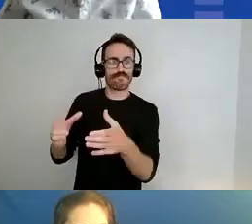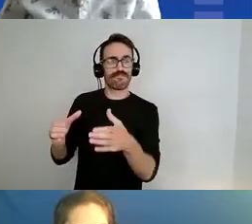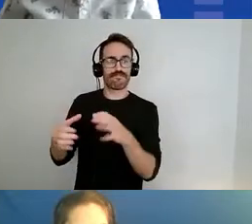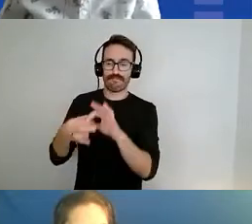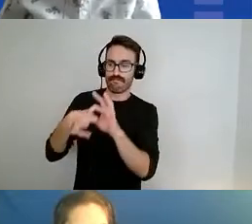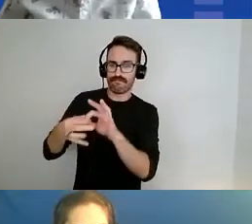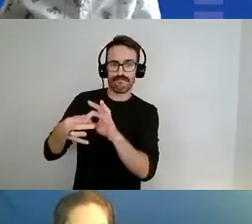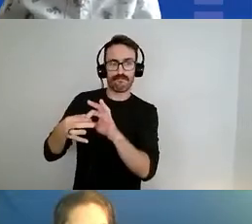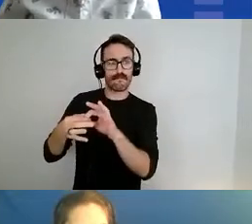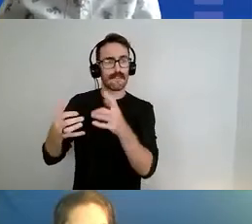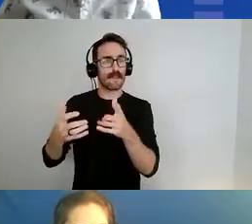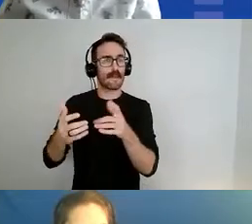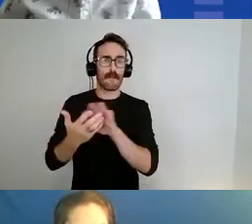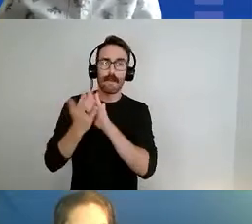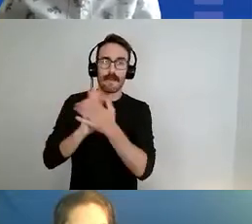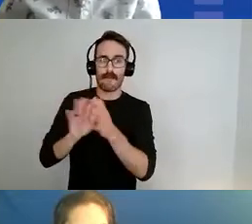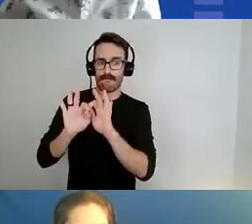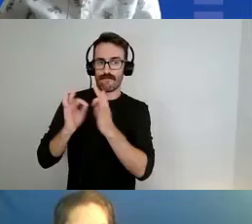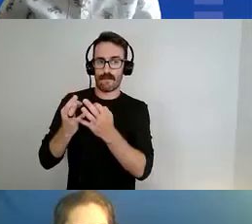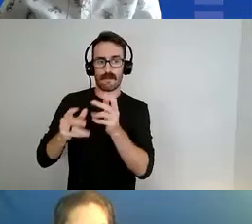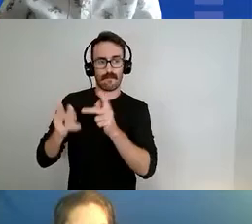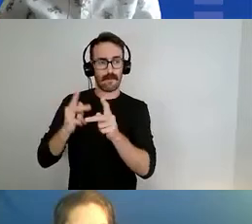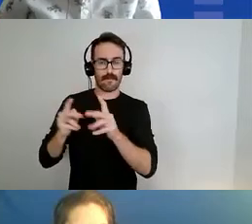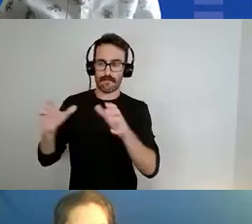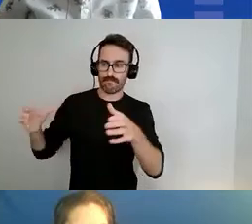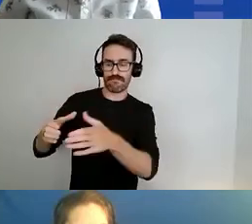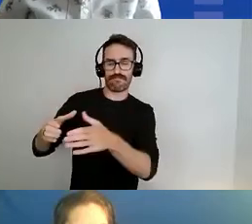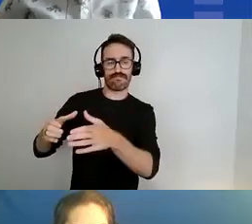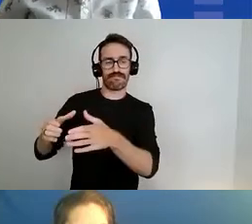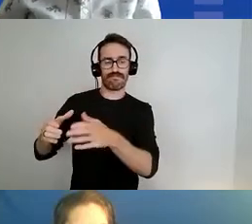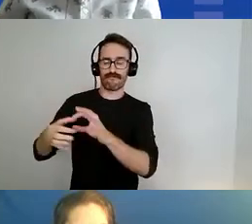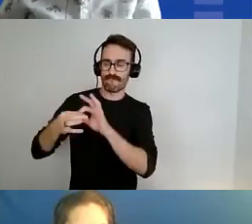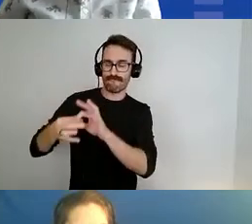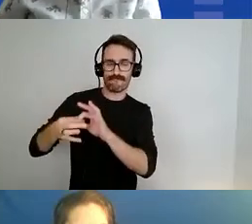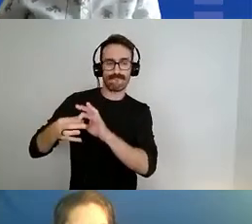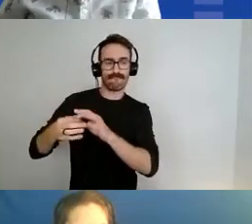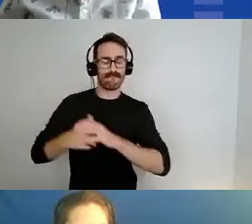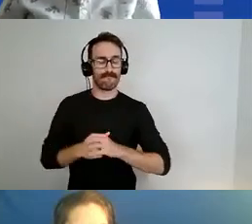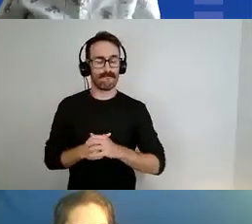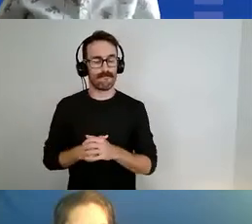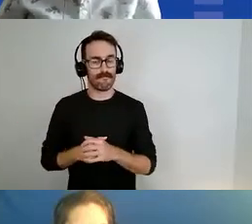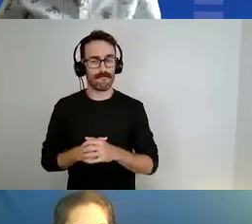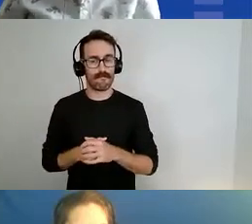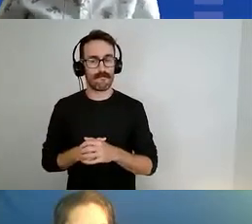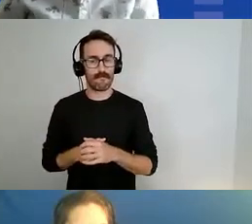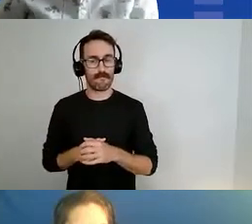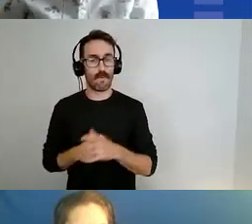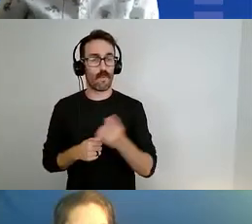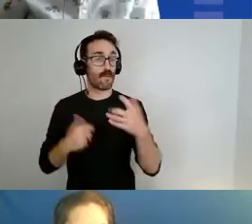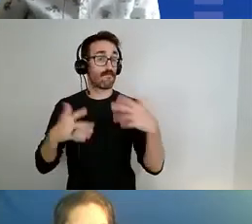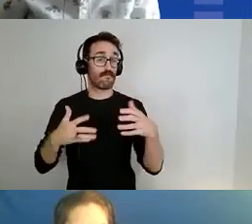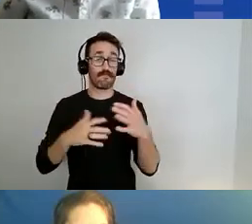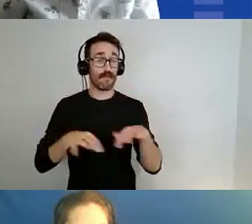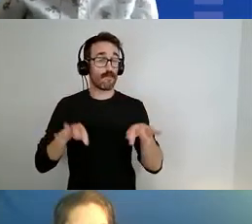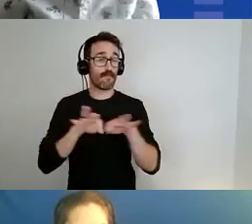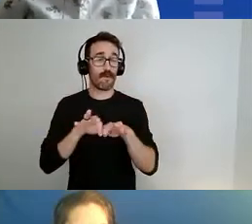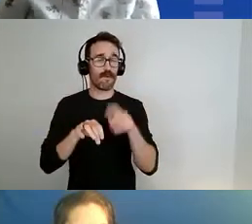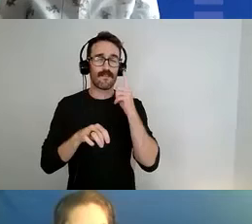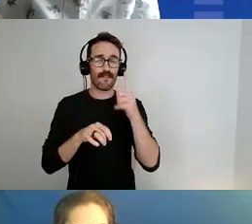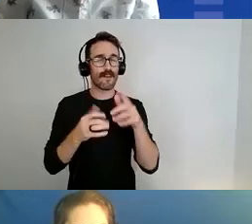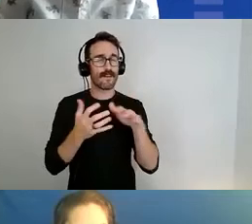have made into family members throughout their lives. And significantly, there was a mix of